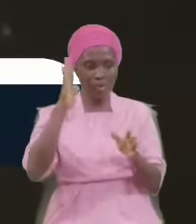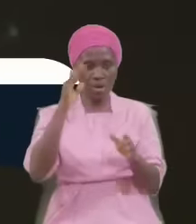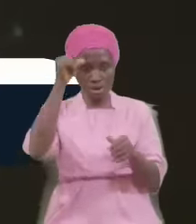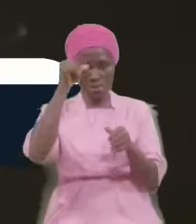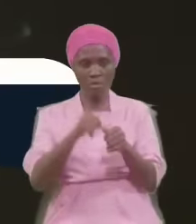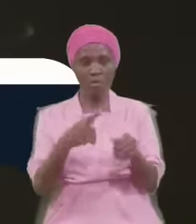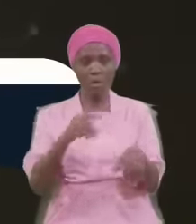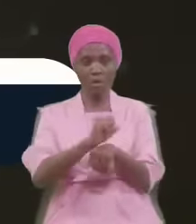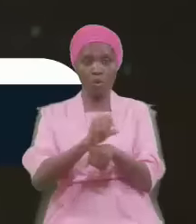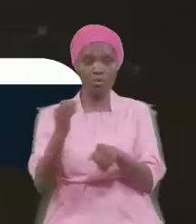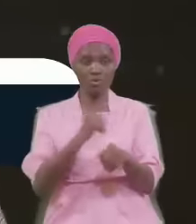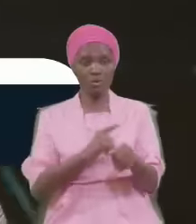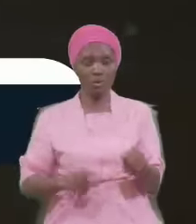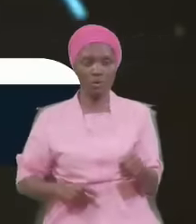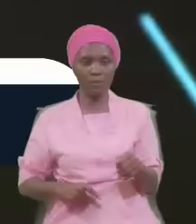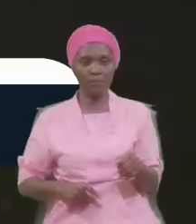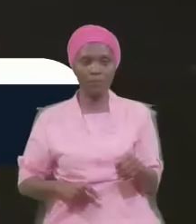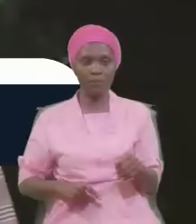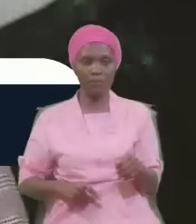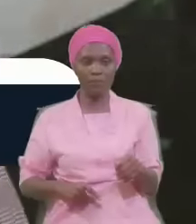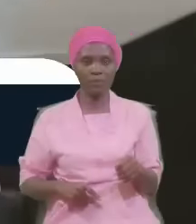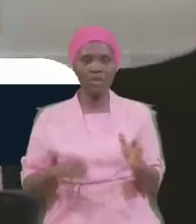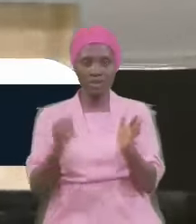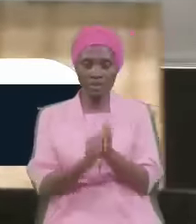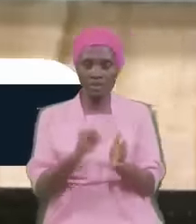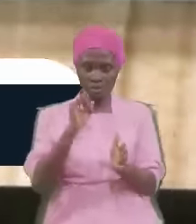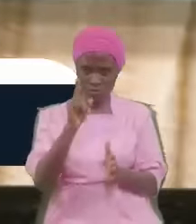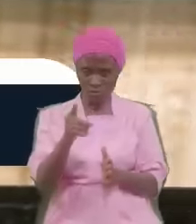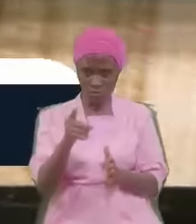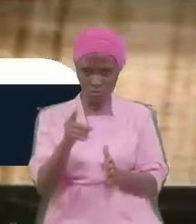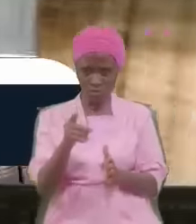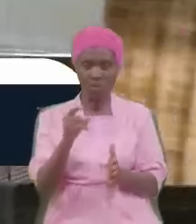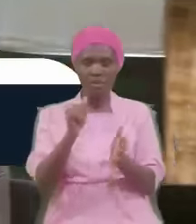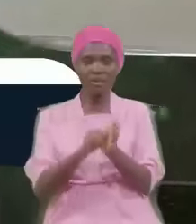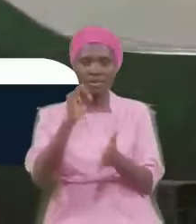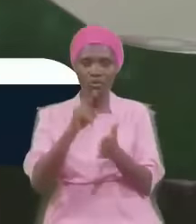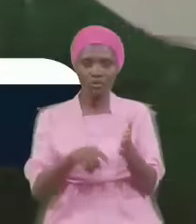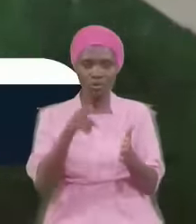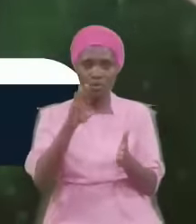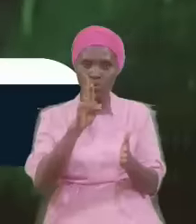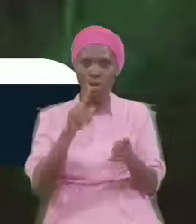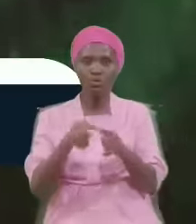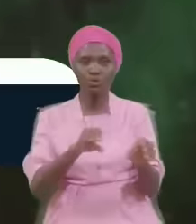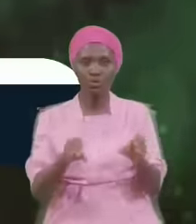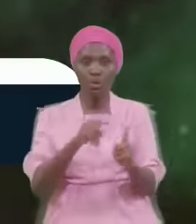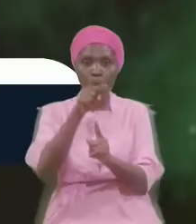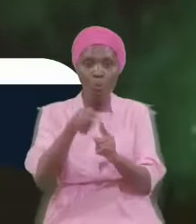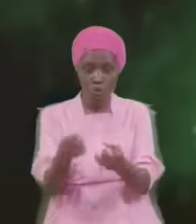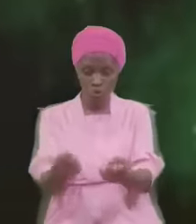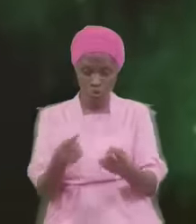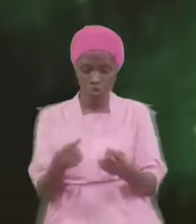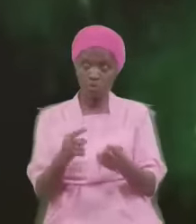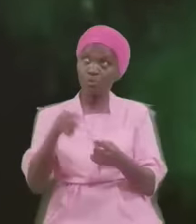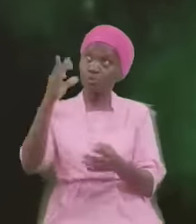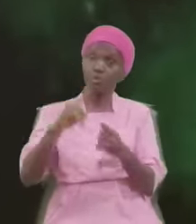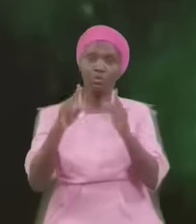the Lord. That's what you do when you come to pray. That's what you do when you're expecting something from the Lord.